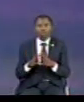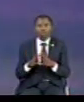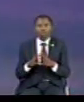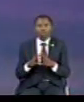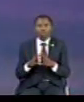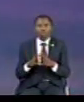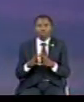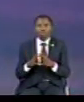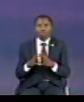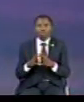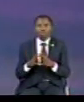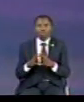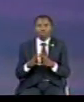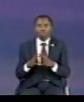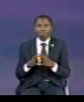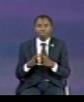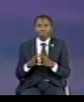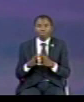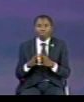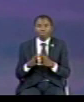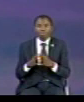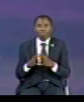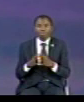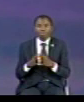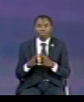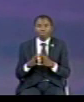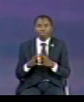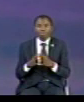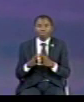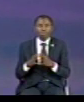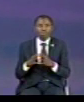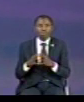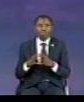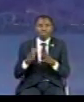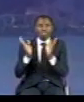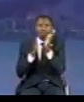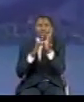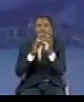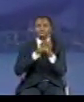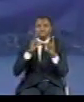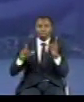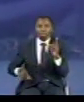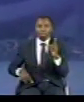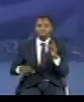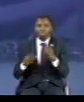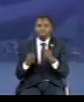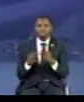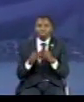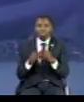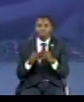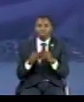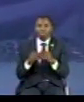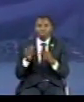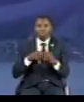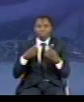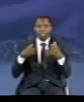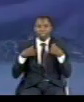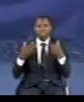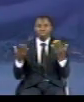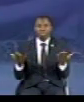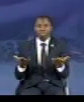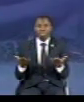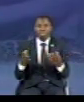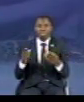Testimony. Praise the Lord. You have here with us Odozi